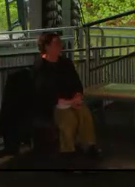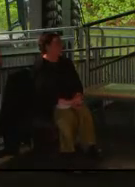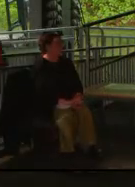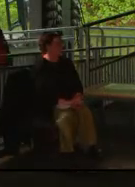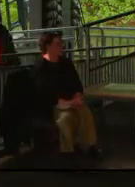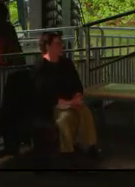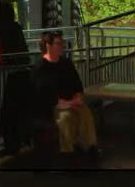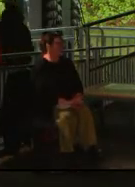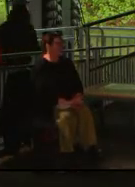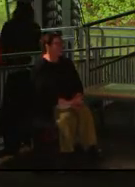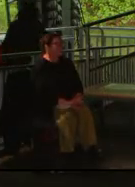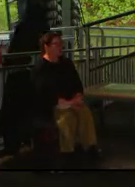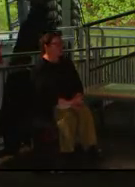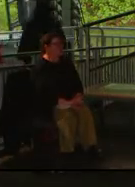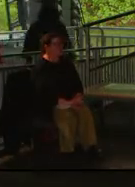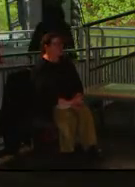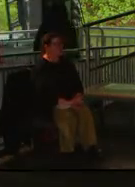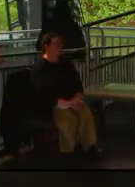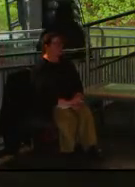Yolanda M. Gonzalez.